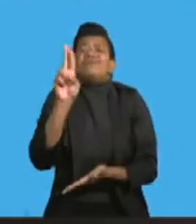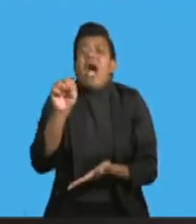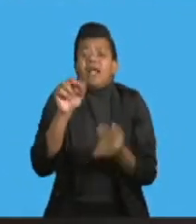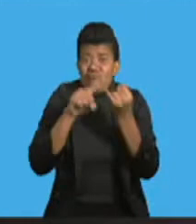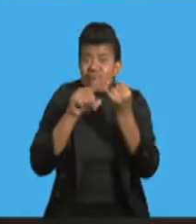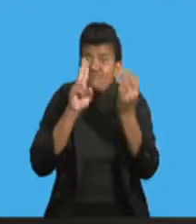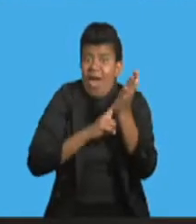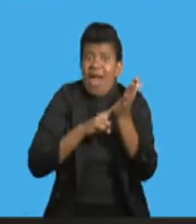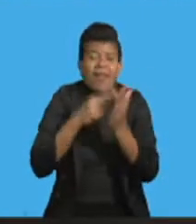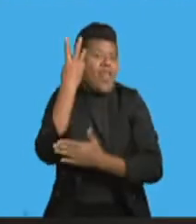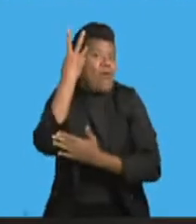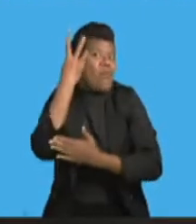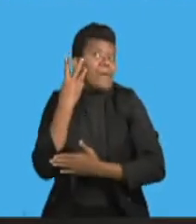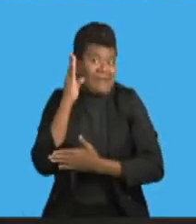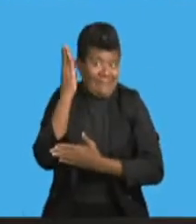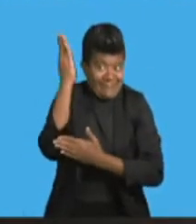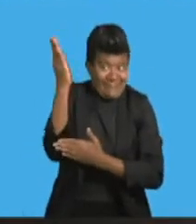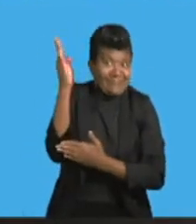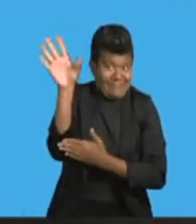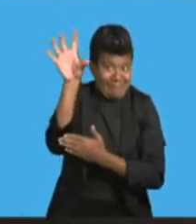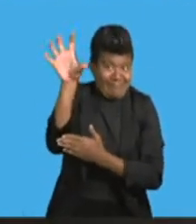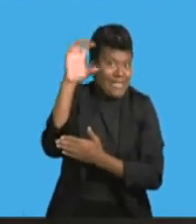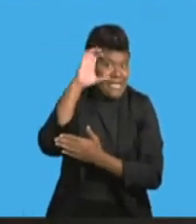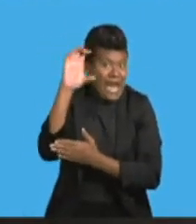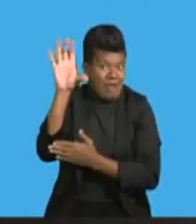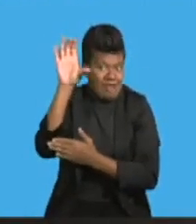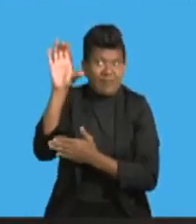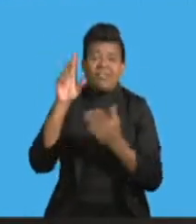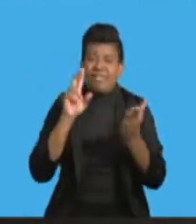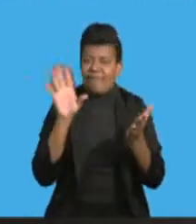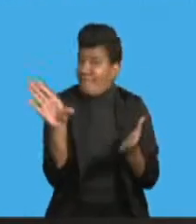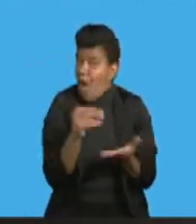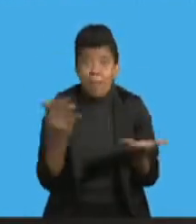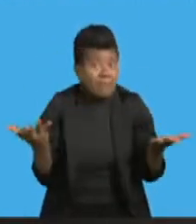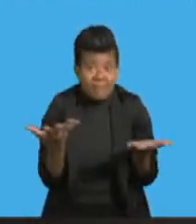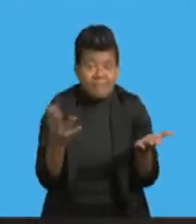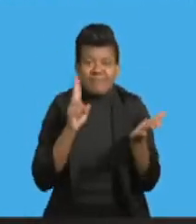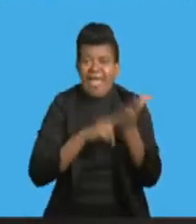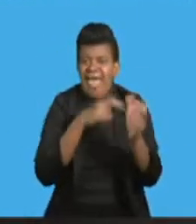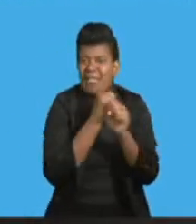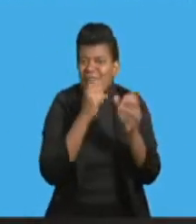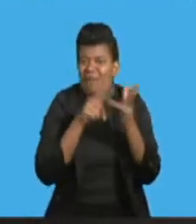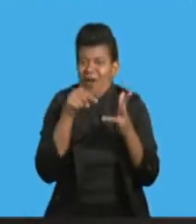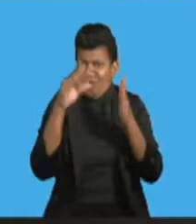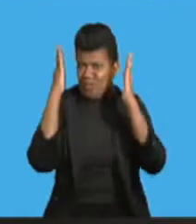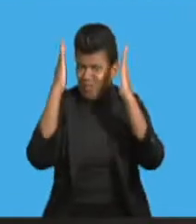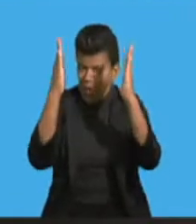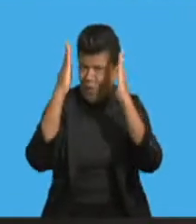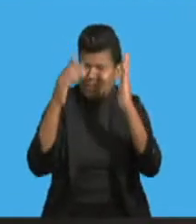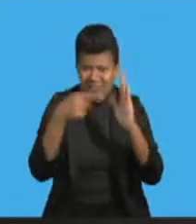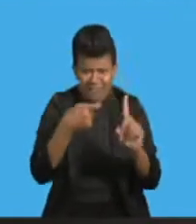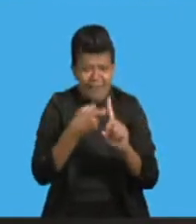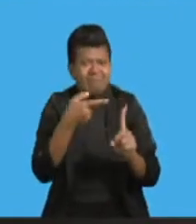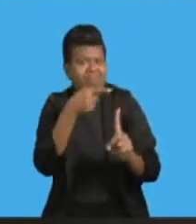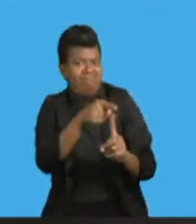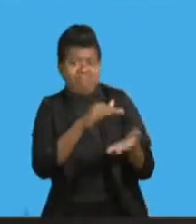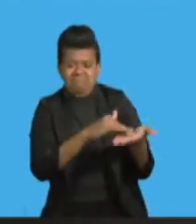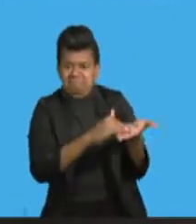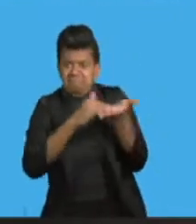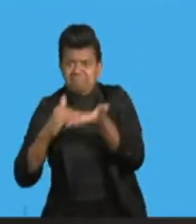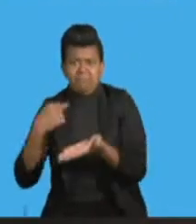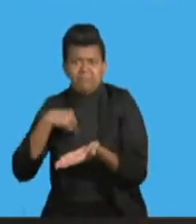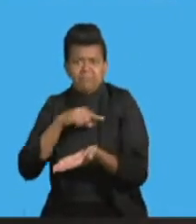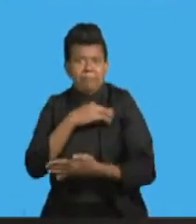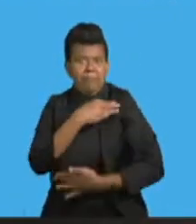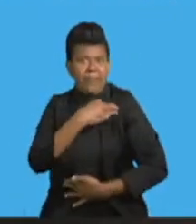non-government organizations, and from faith-based organizations in these regards, assisting us as a ministry to look